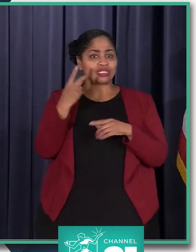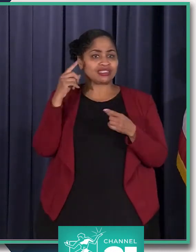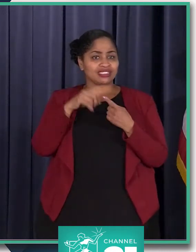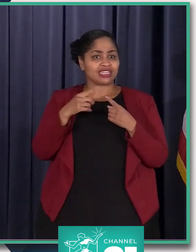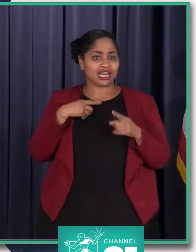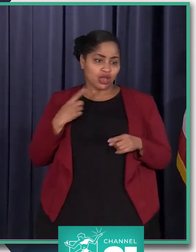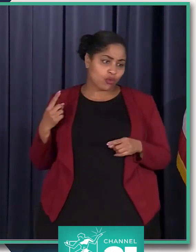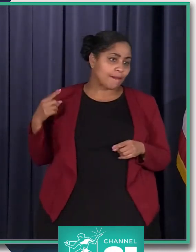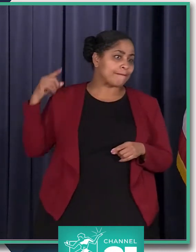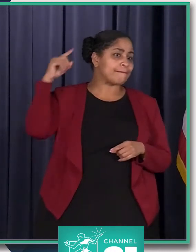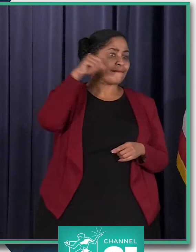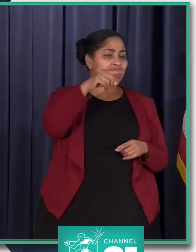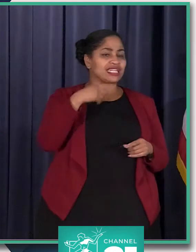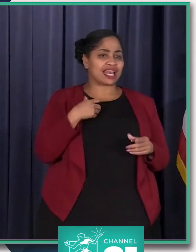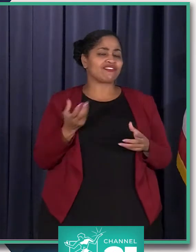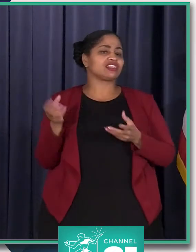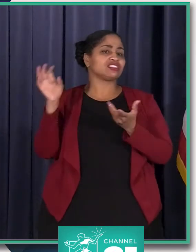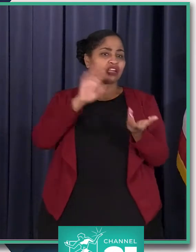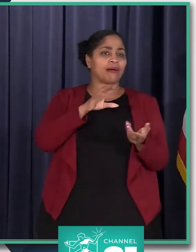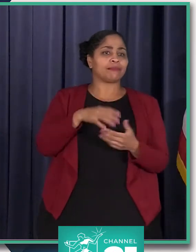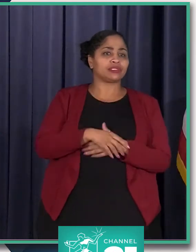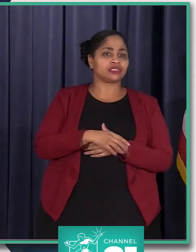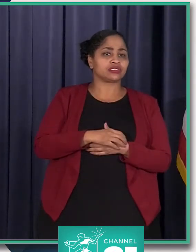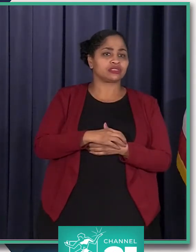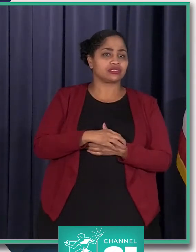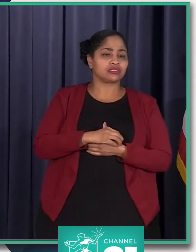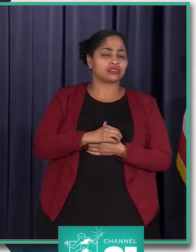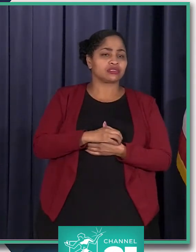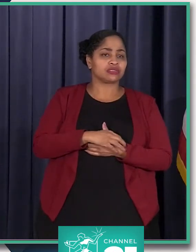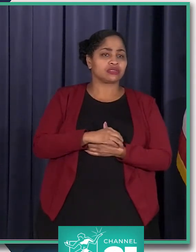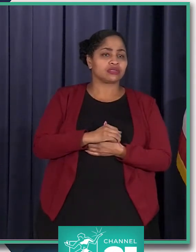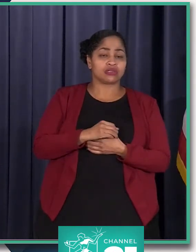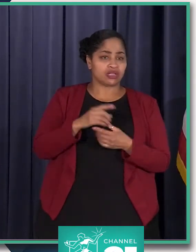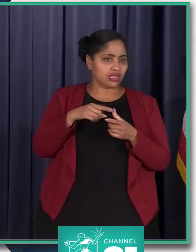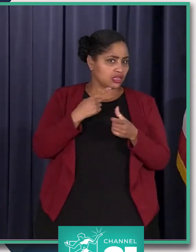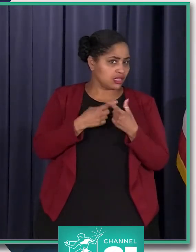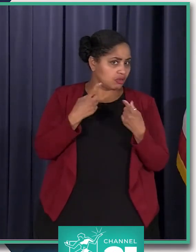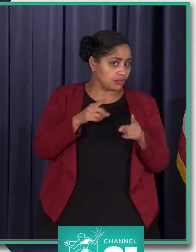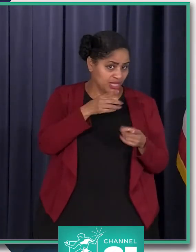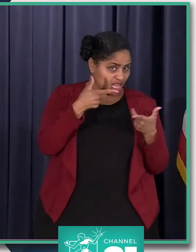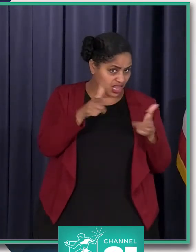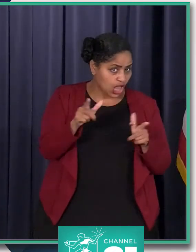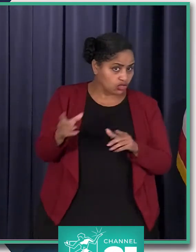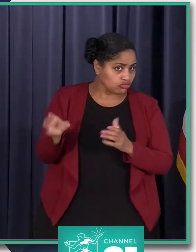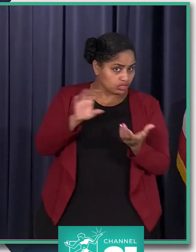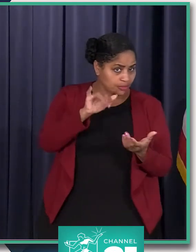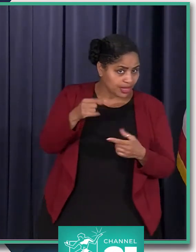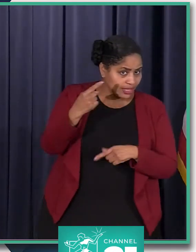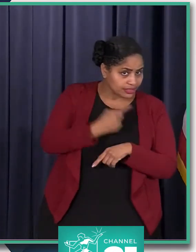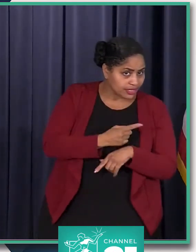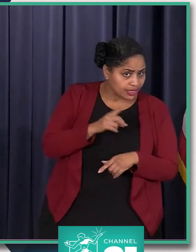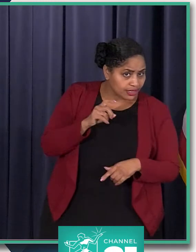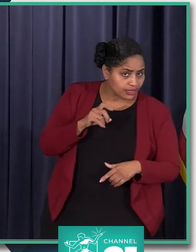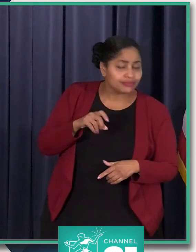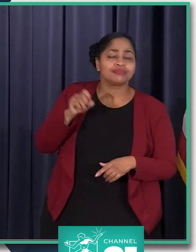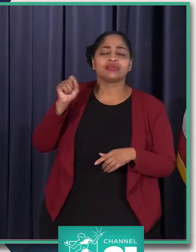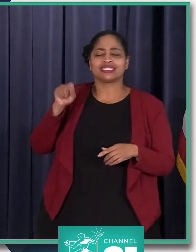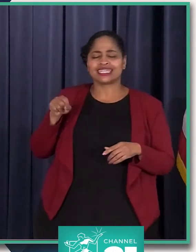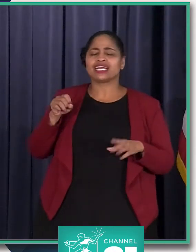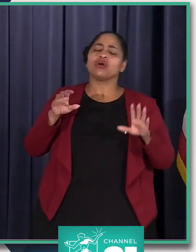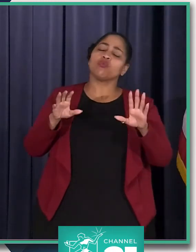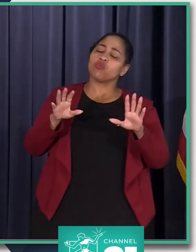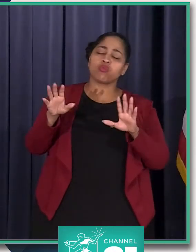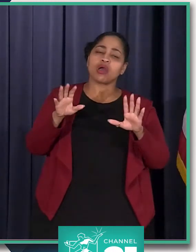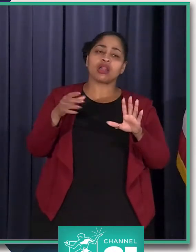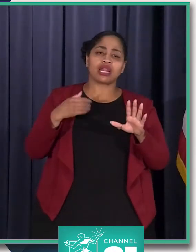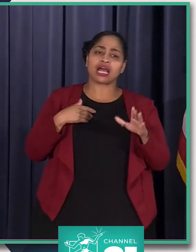I went back to have it dumped. Okay. And then what happened? Did he let you dump that day? Yes. Well, Okay.